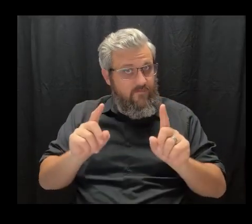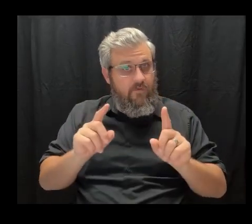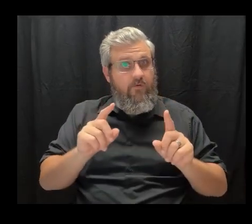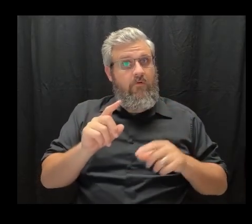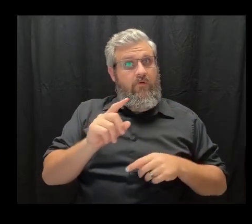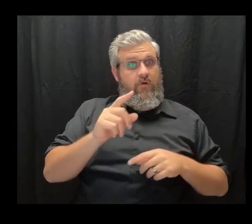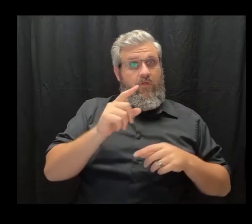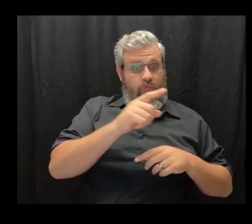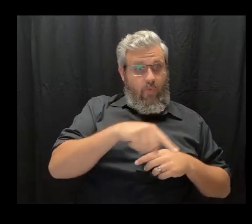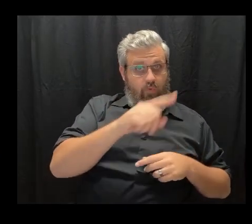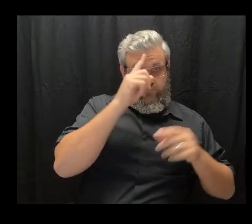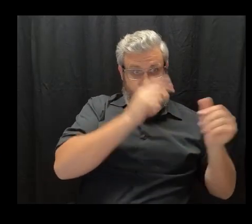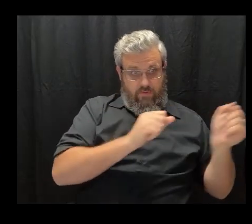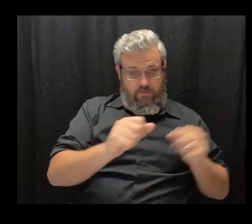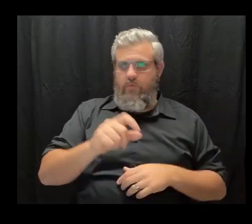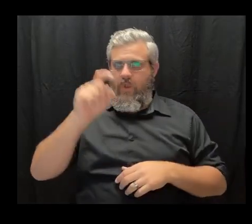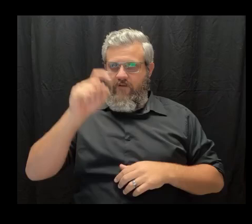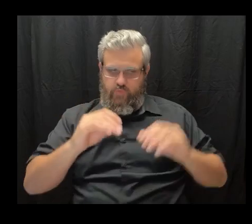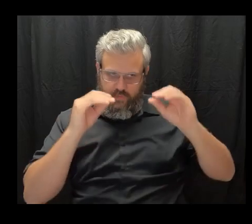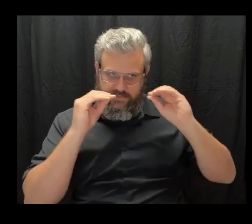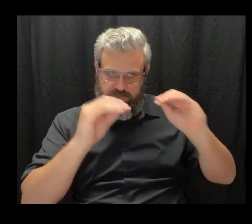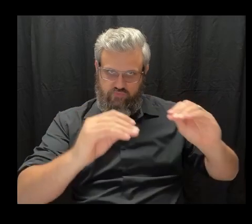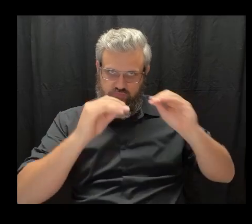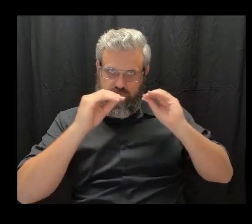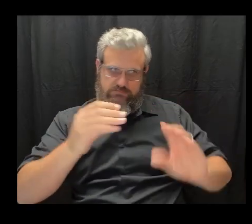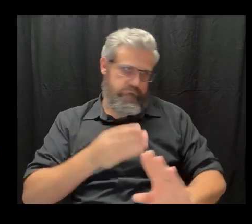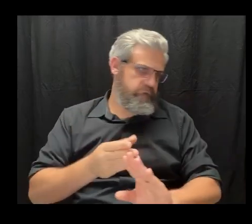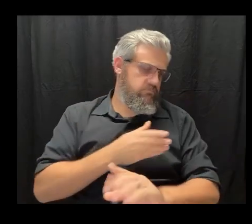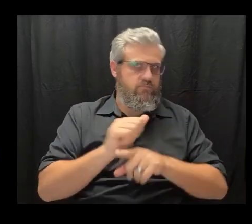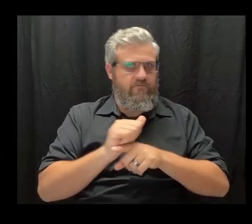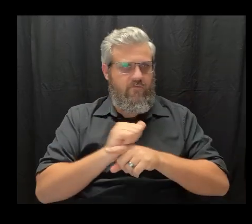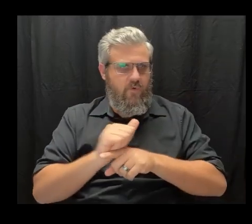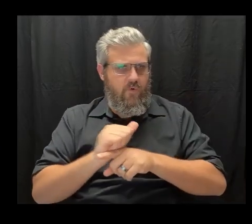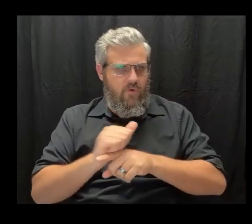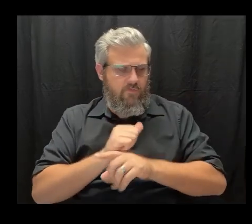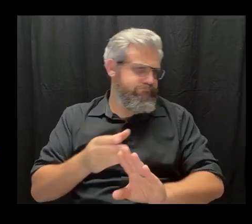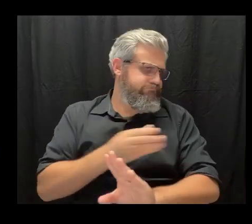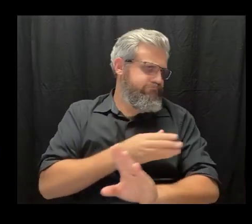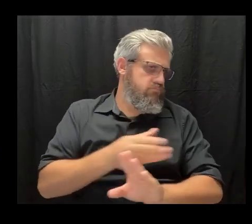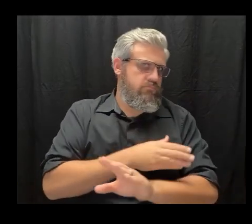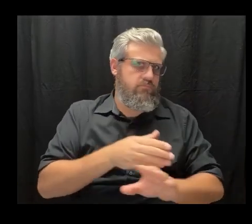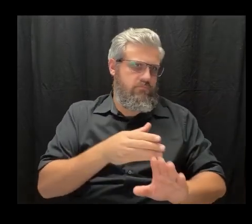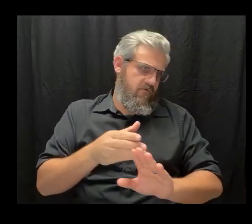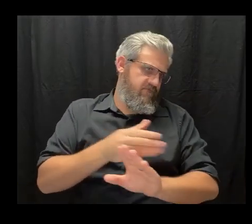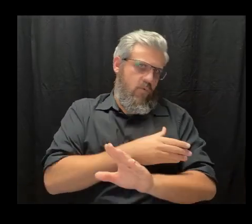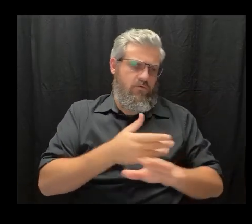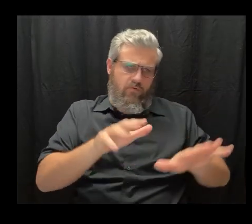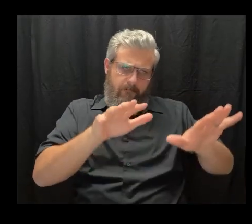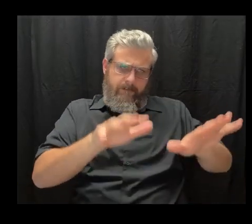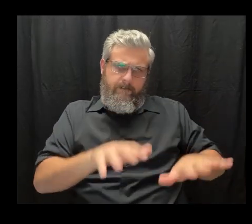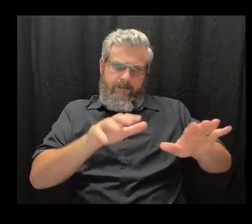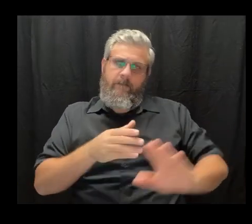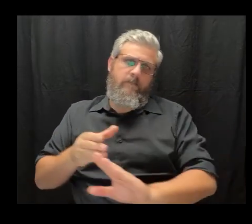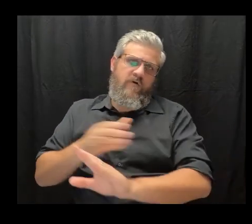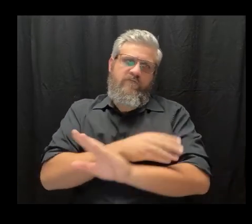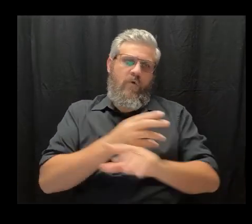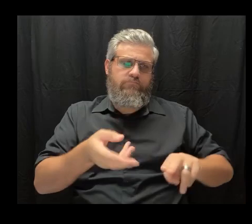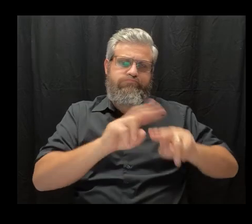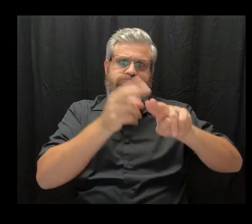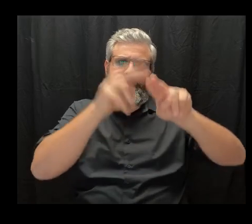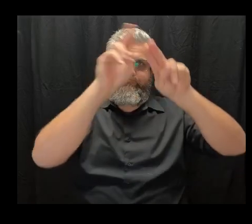explicitly taught and practiced in calm settings prior to moments of escalation. Teaching self-regulation